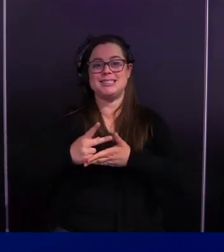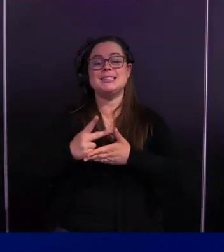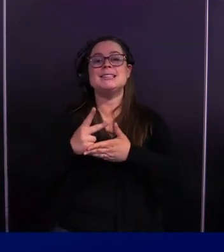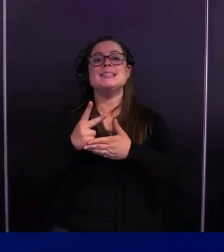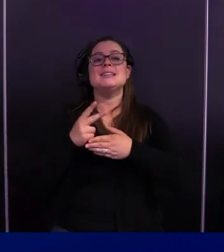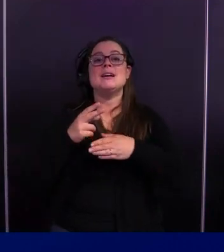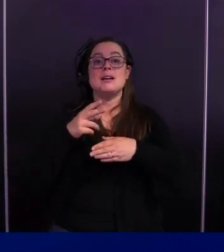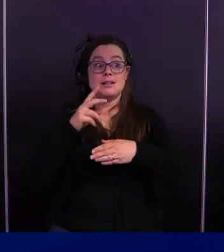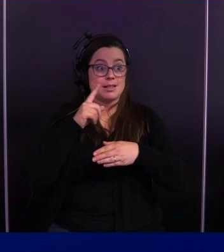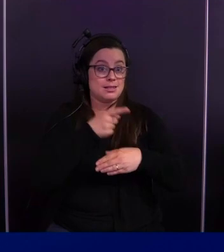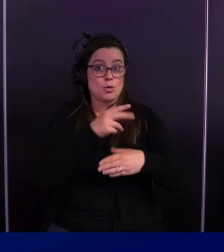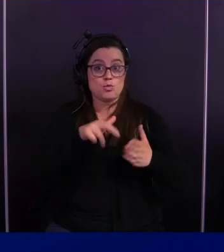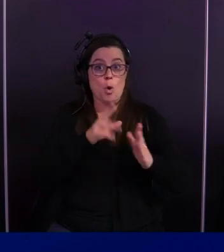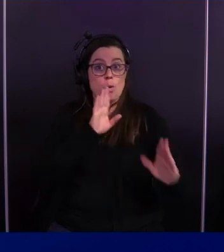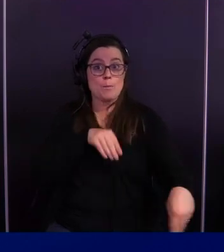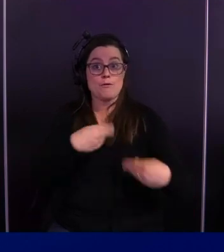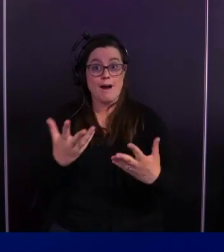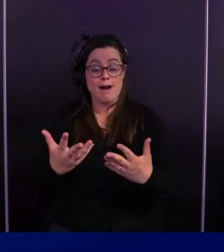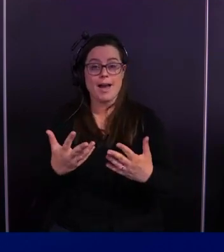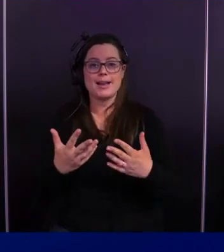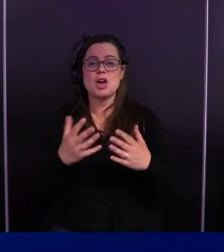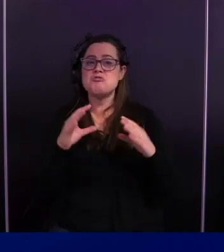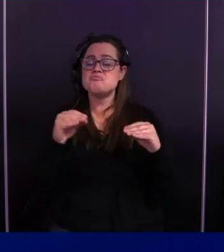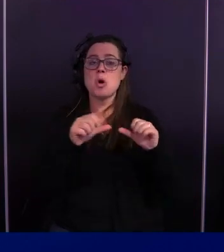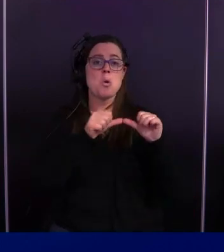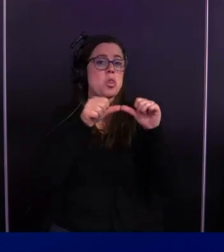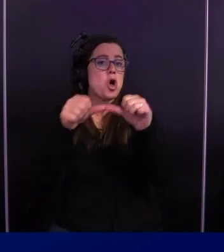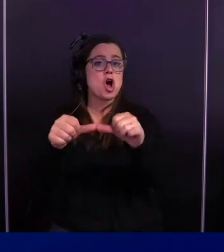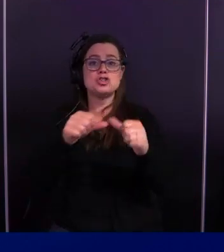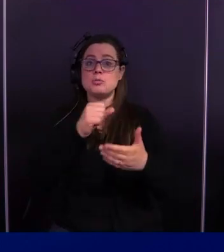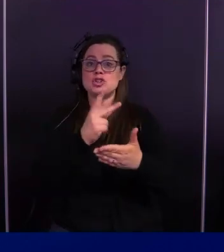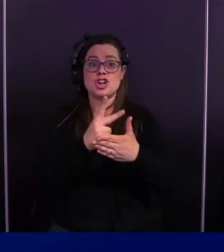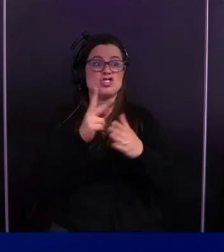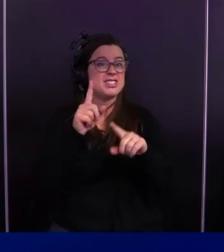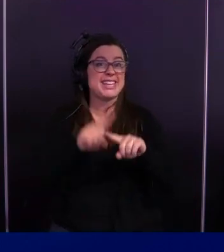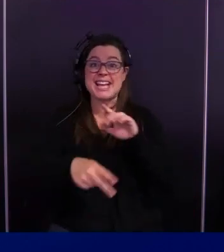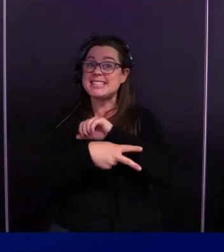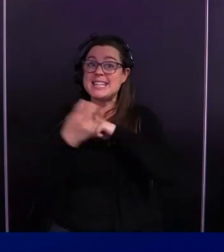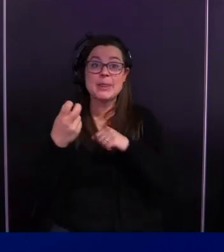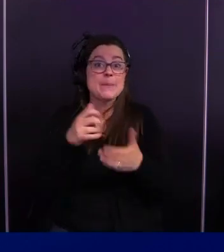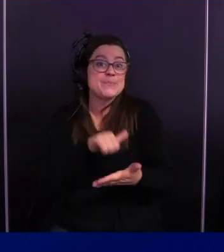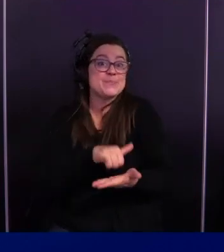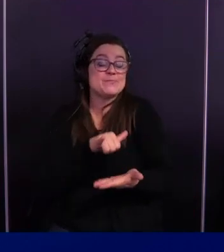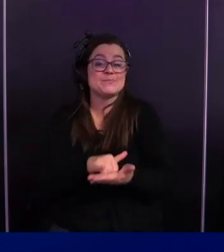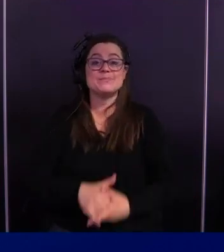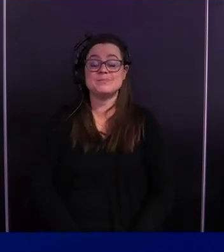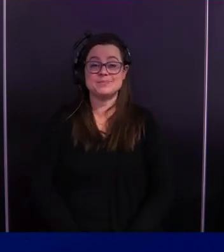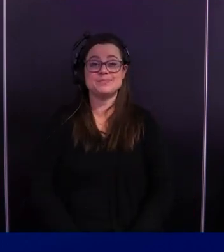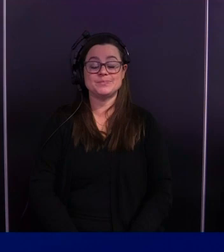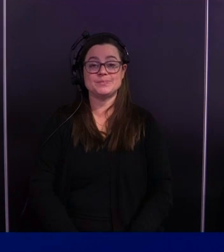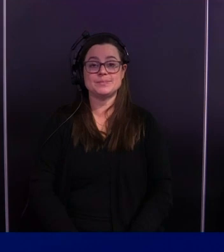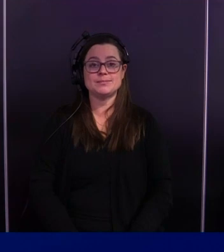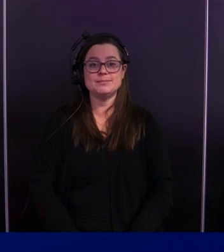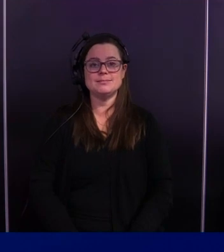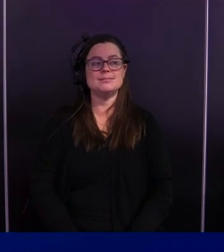that role provides. And there are no long-term credentials to steal. Yeah. So this